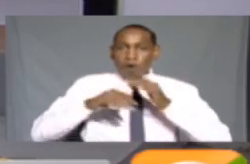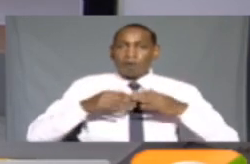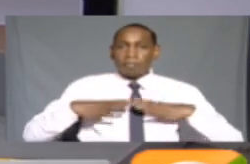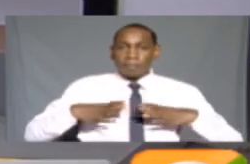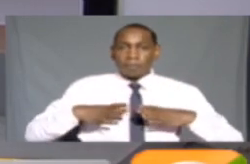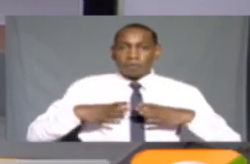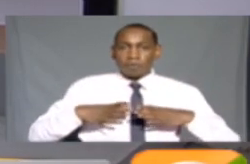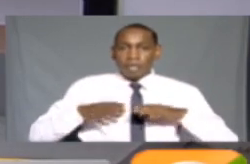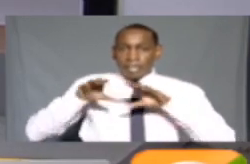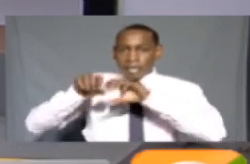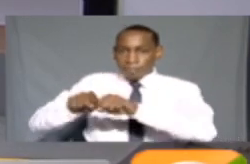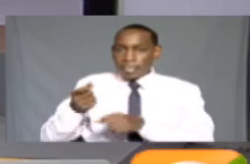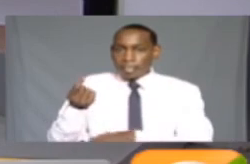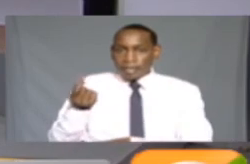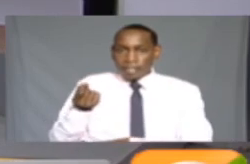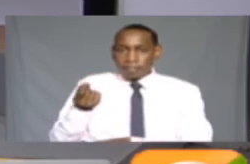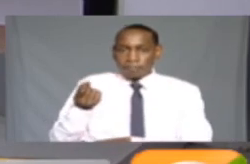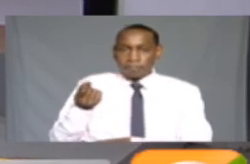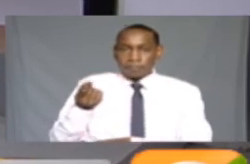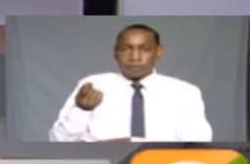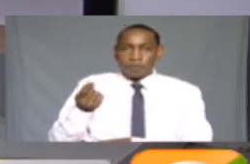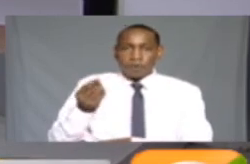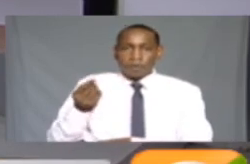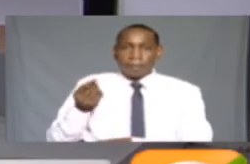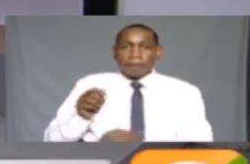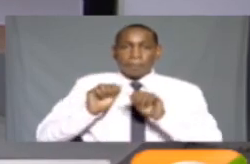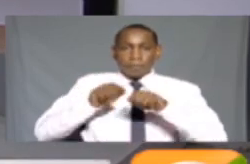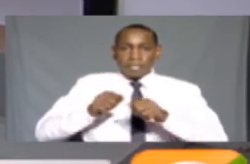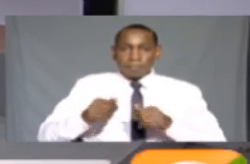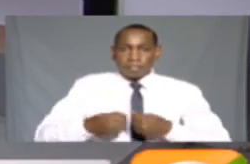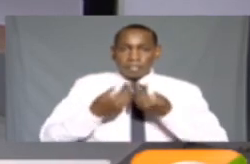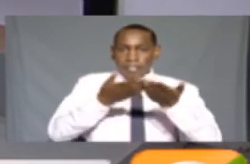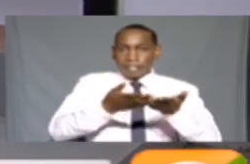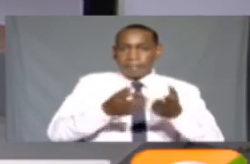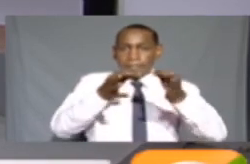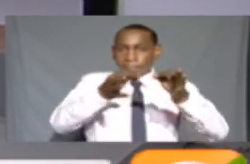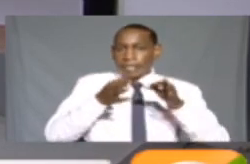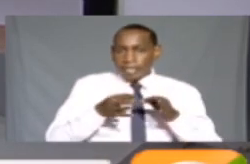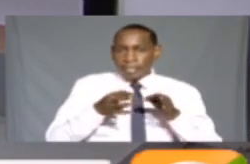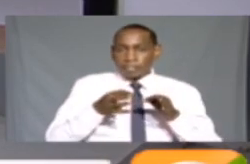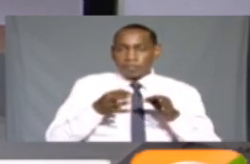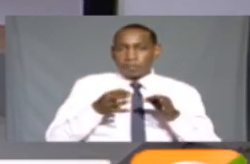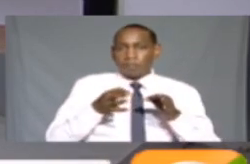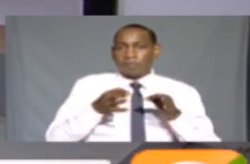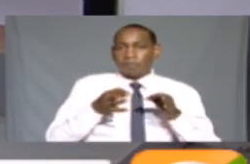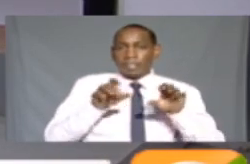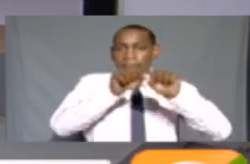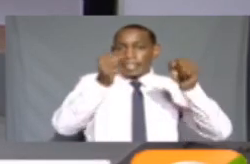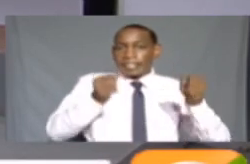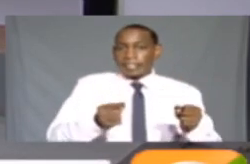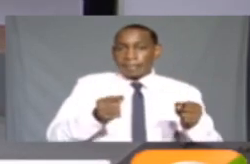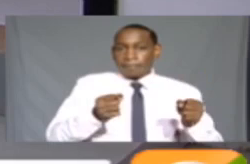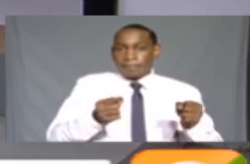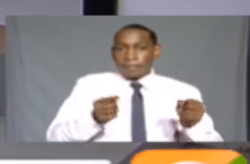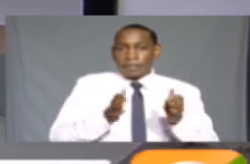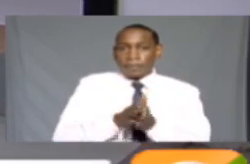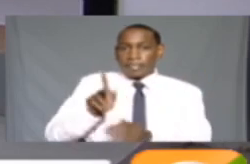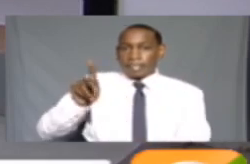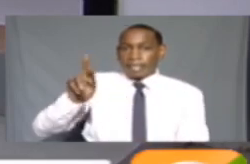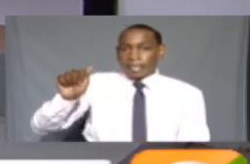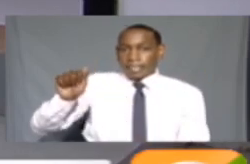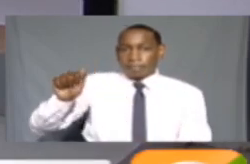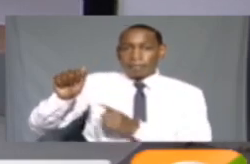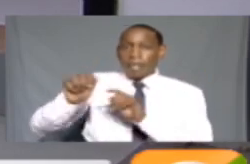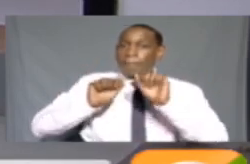hoarding this money in what we call mattress accounts will now bring it into the financial, formal financial system, and KRA will be